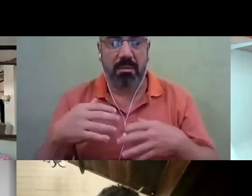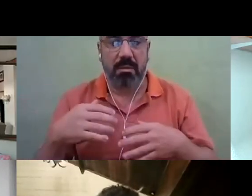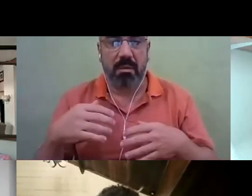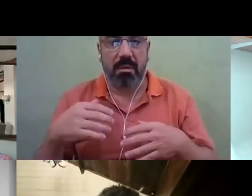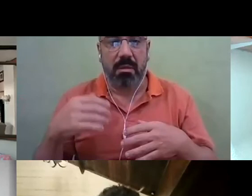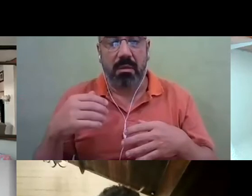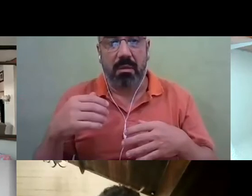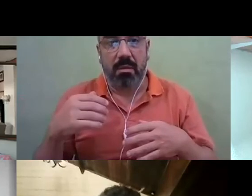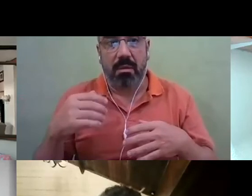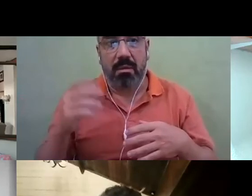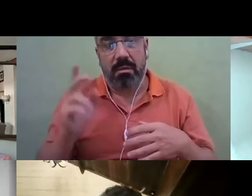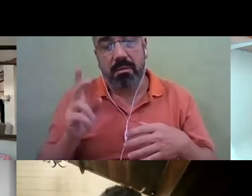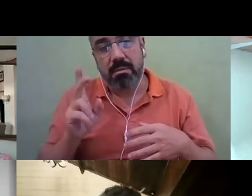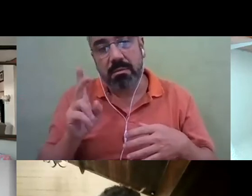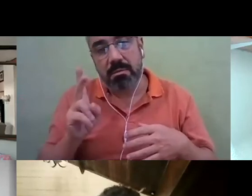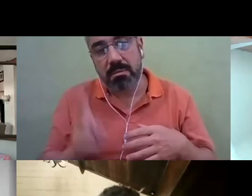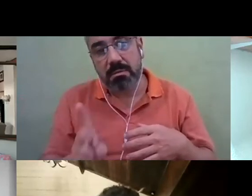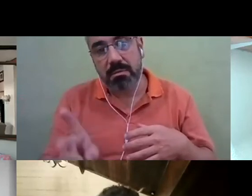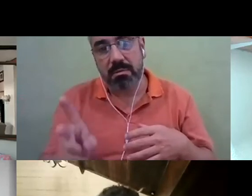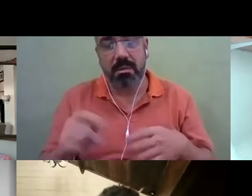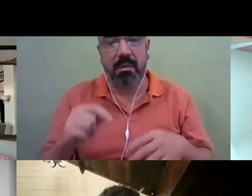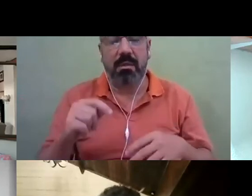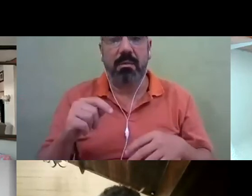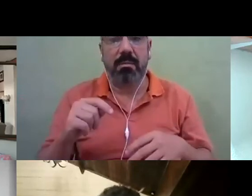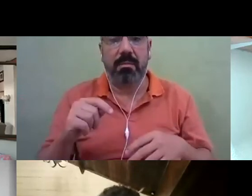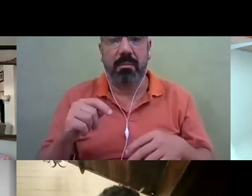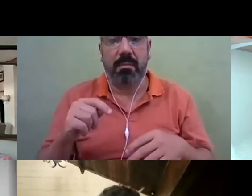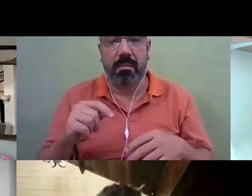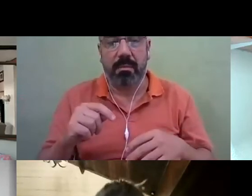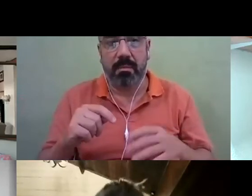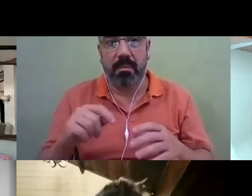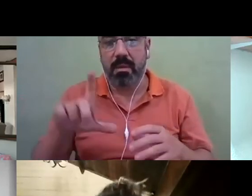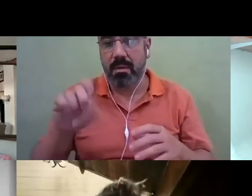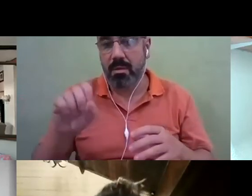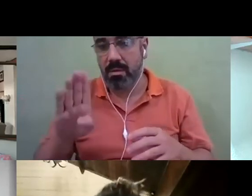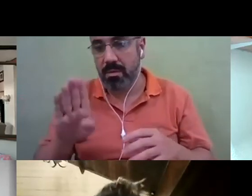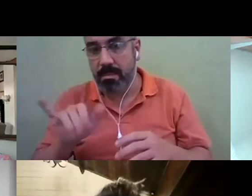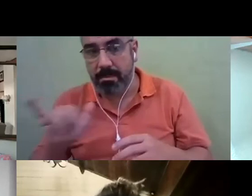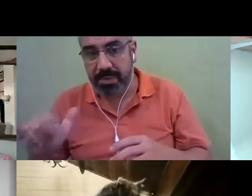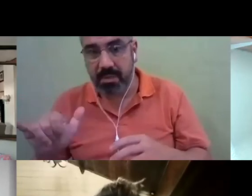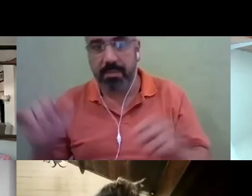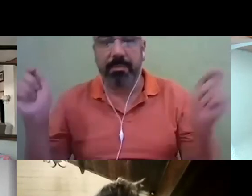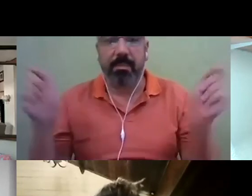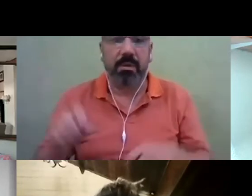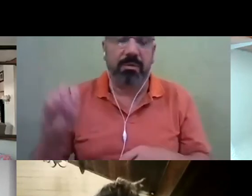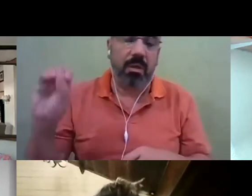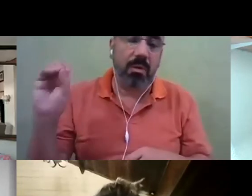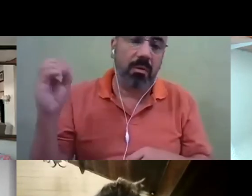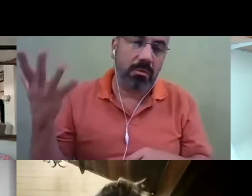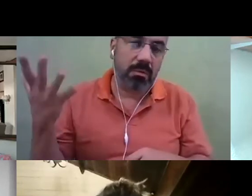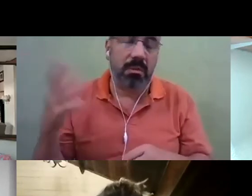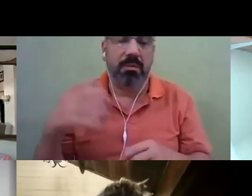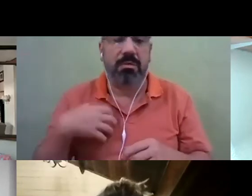for better wages and fighting against our employers. We need to have laws passed to make this happen. Therefore, we need to